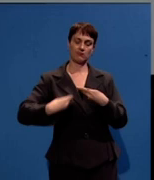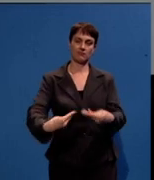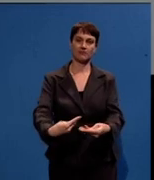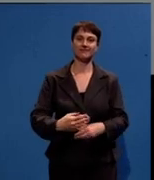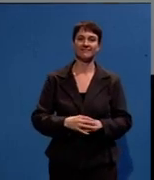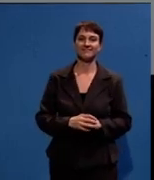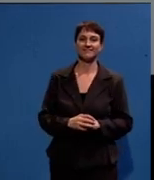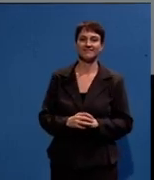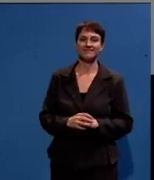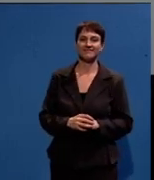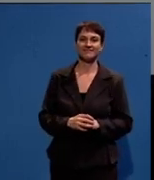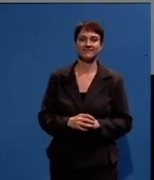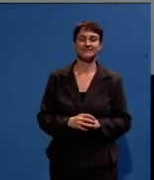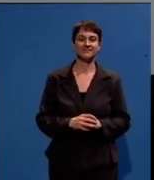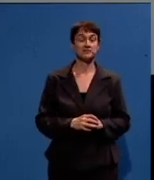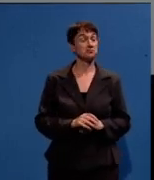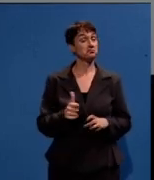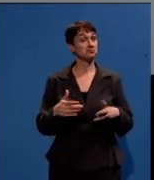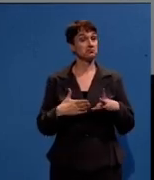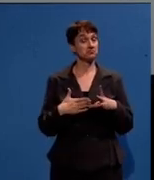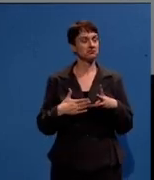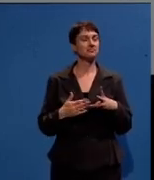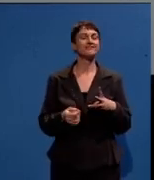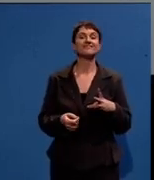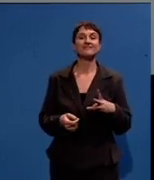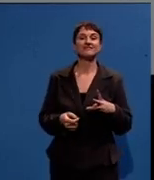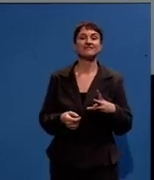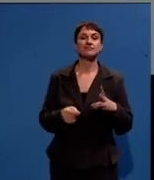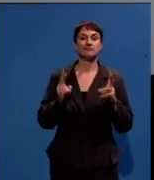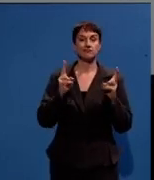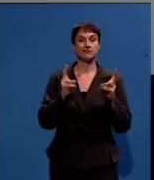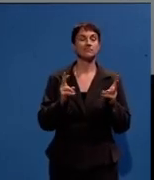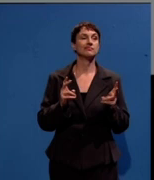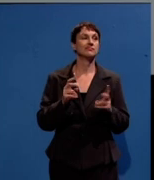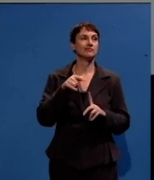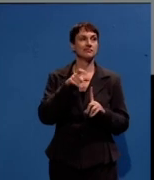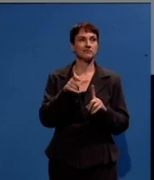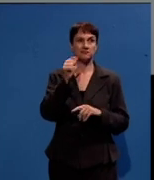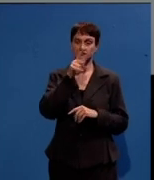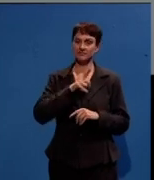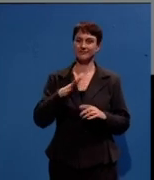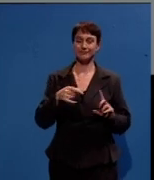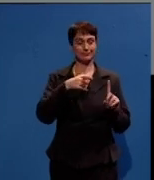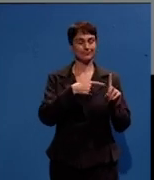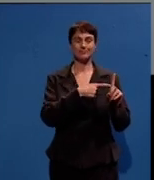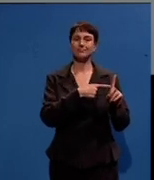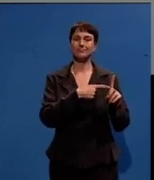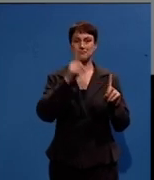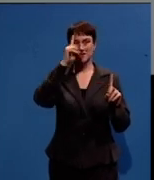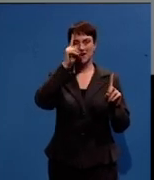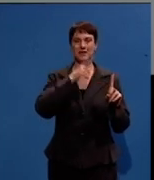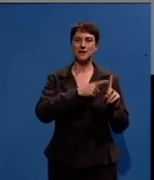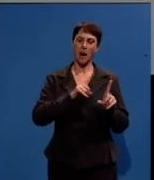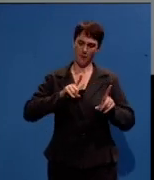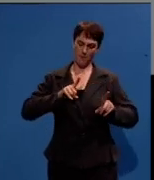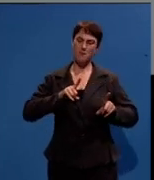Memorial. Here's another one from my almost, just Maite. Madiba disciplined his anger. A giant